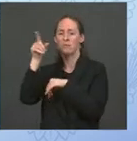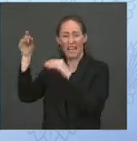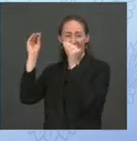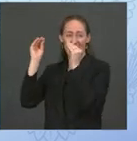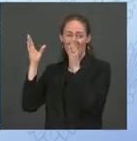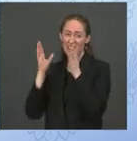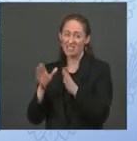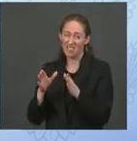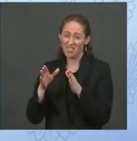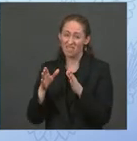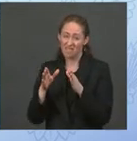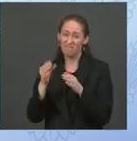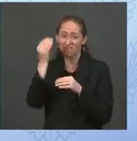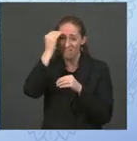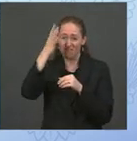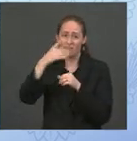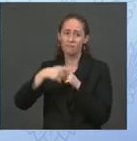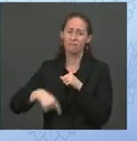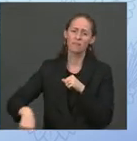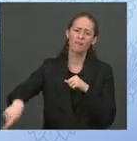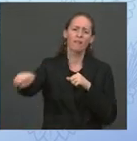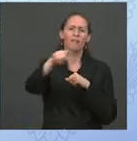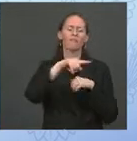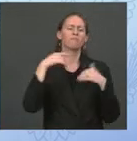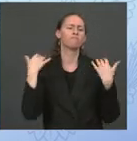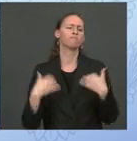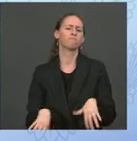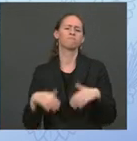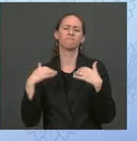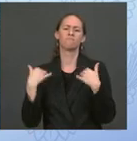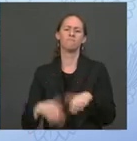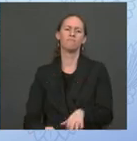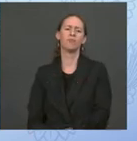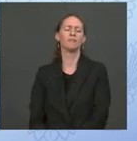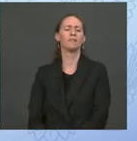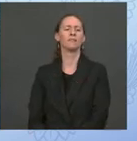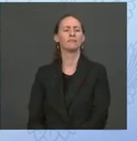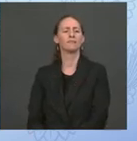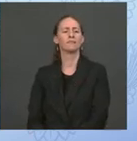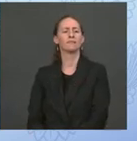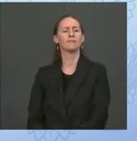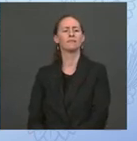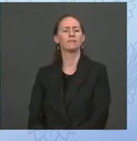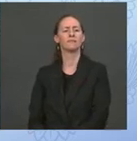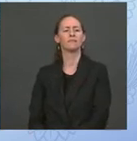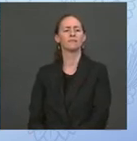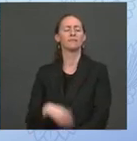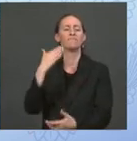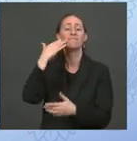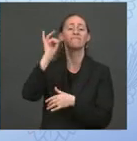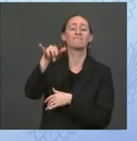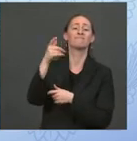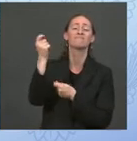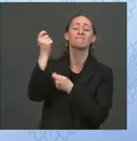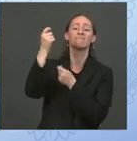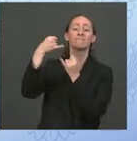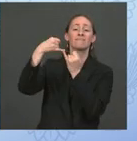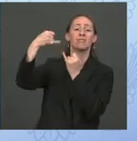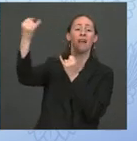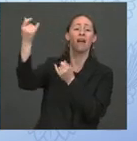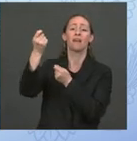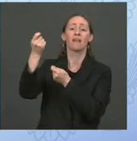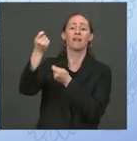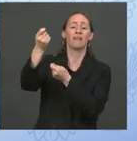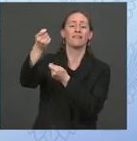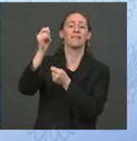are you are the ones who you're the kite strings that lift our national ambitions aloft. I mean, not a joke.